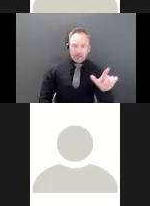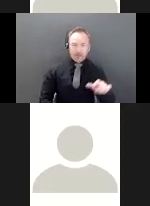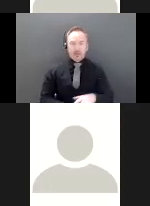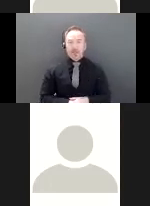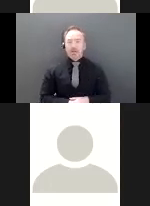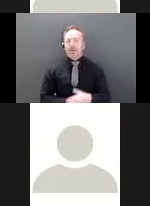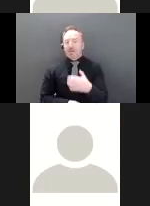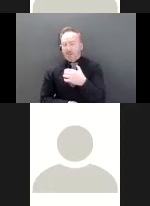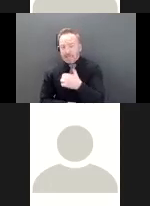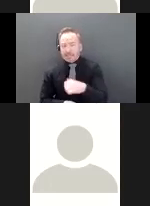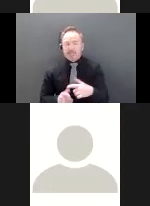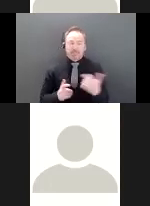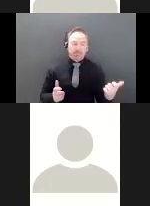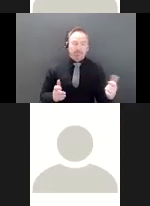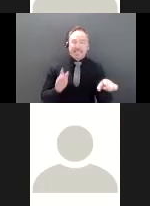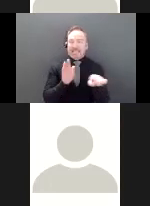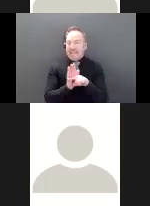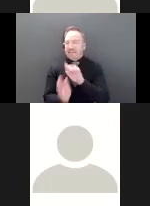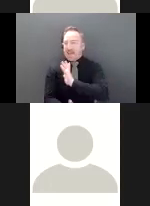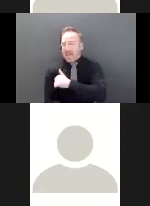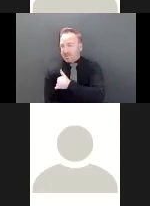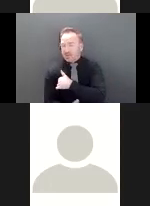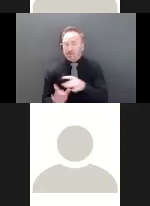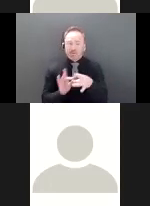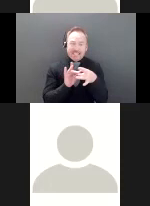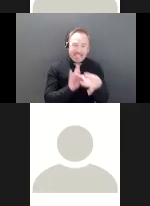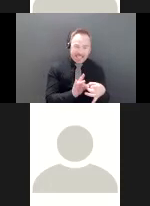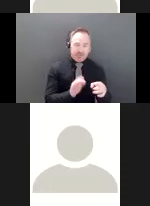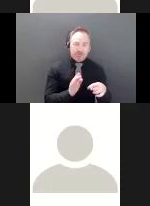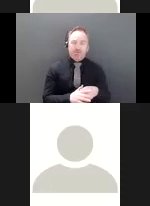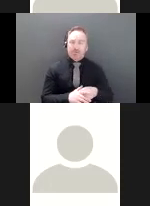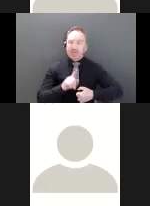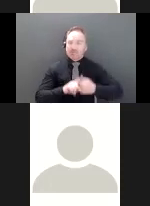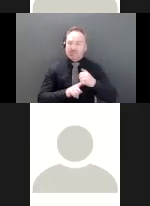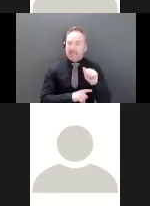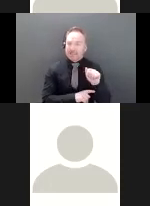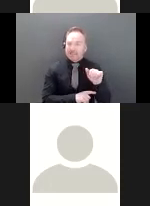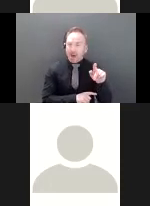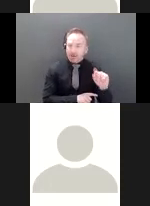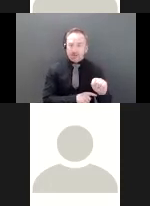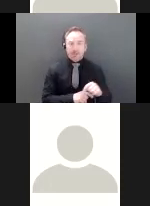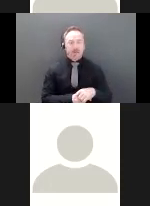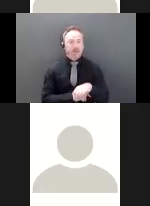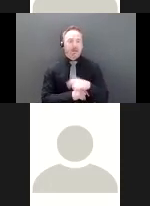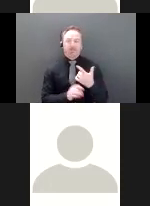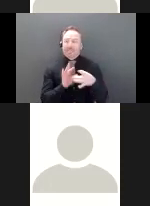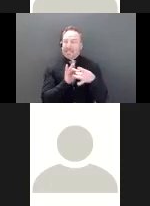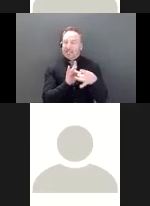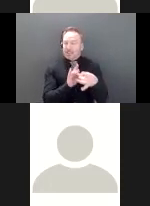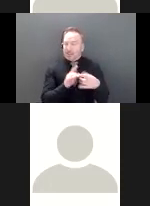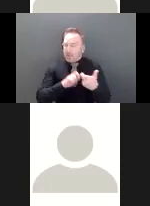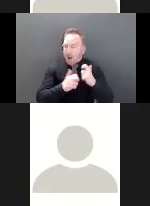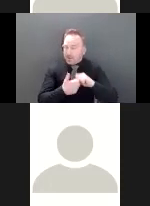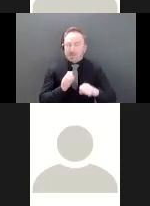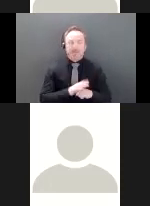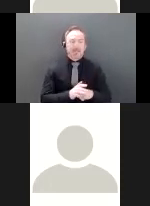orders, negative attitudes about spousal assault, other serious criminality, relationship problems, employment and or